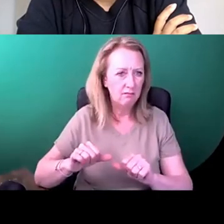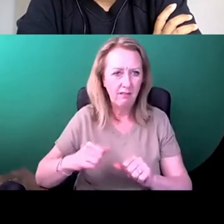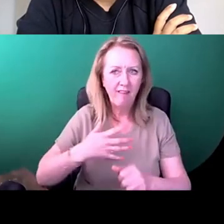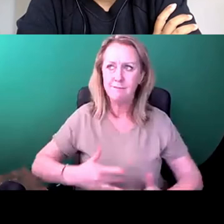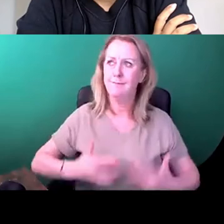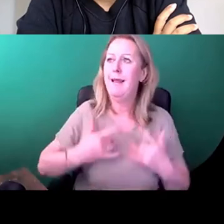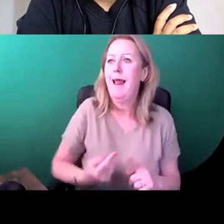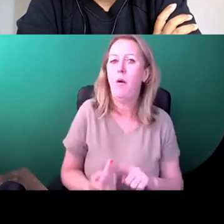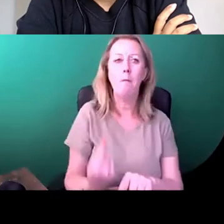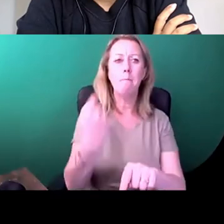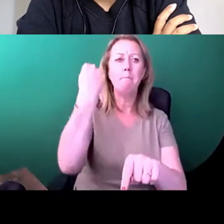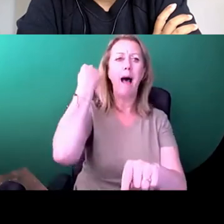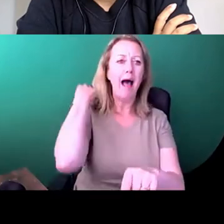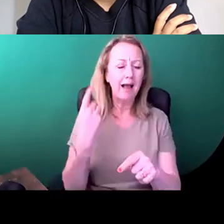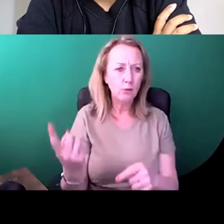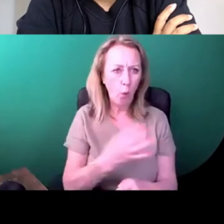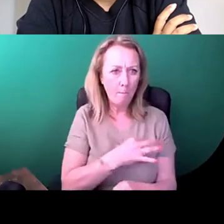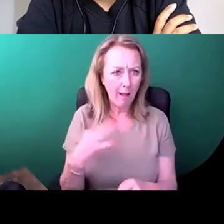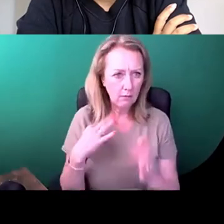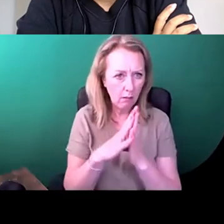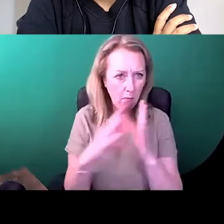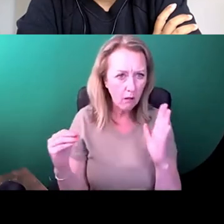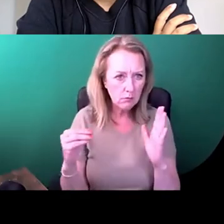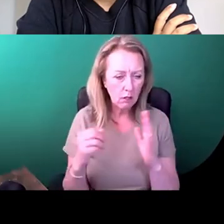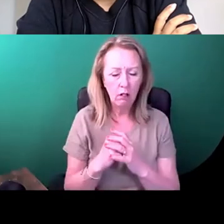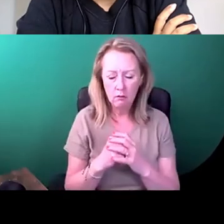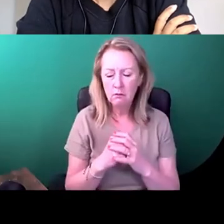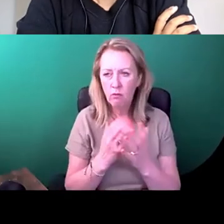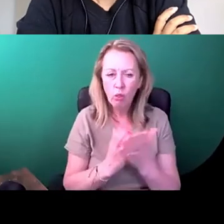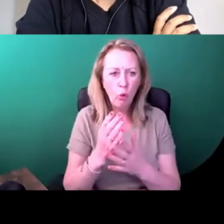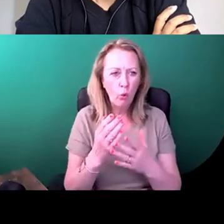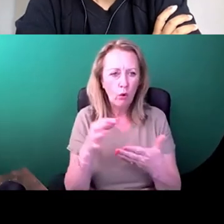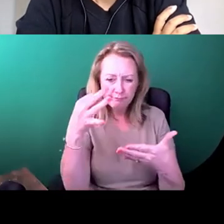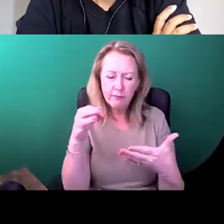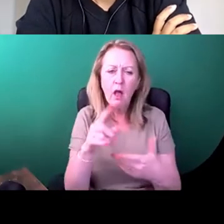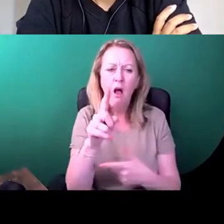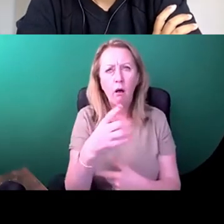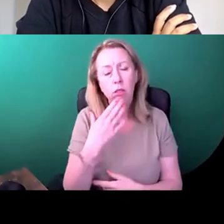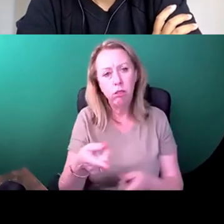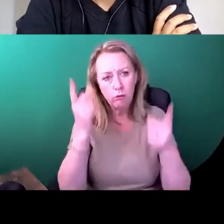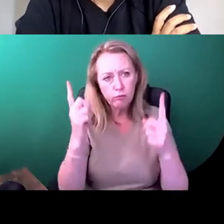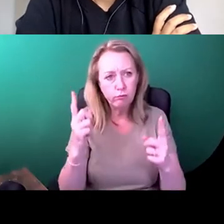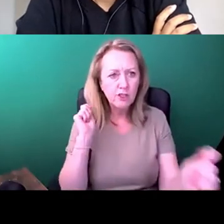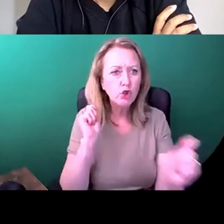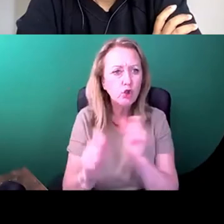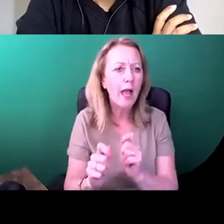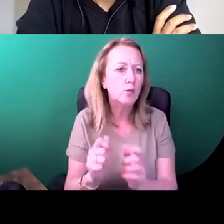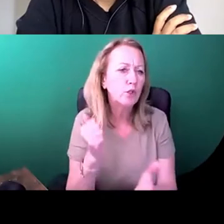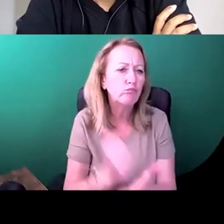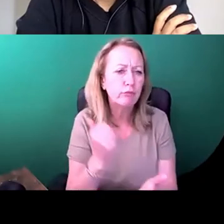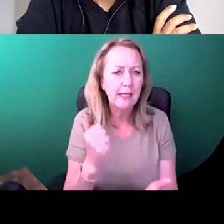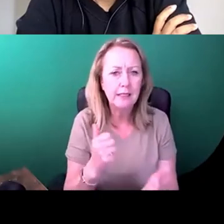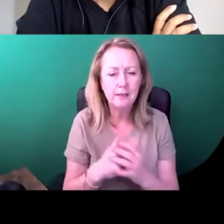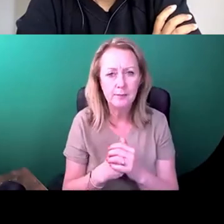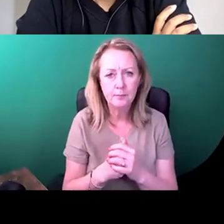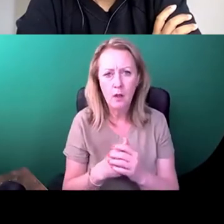medical model of going through those monitoring, and that has changed, thank God, so that's brilliant. And I won't